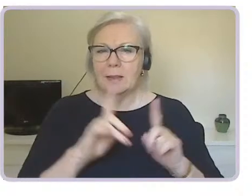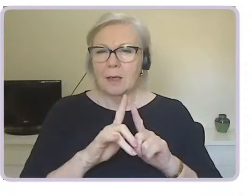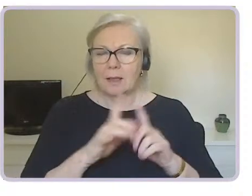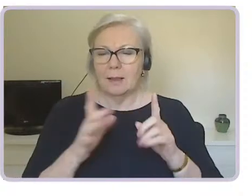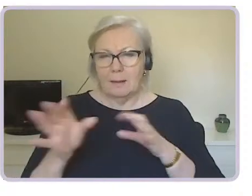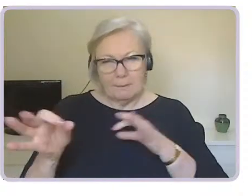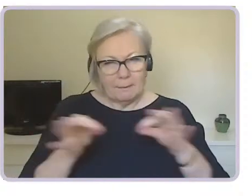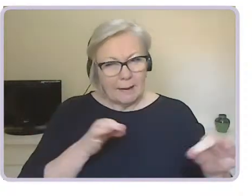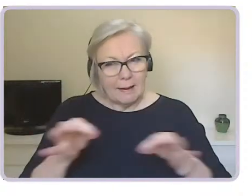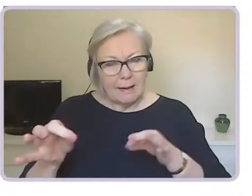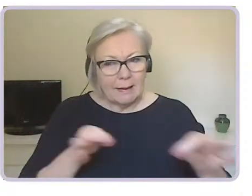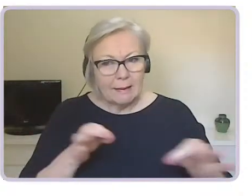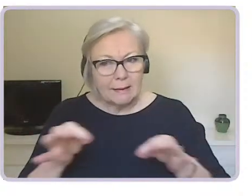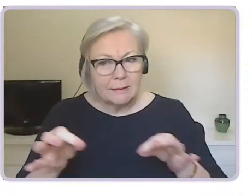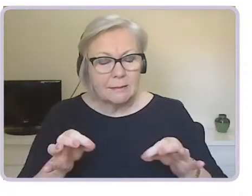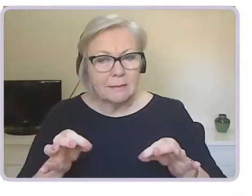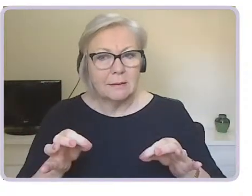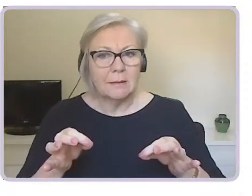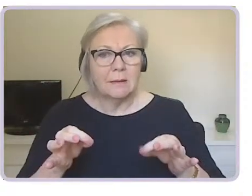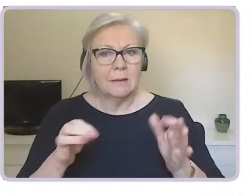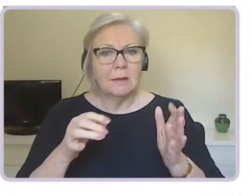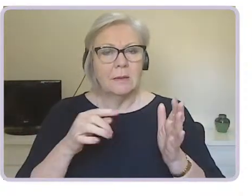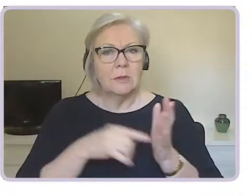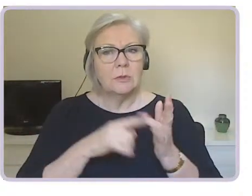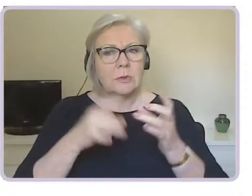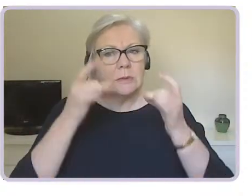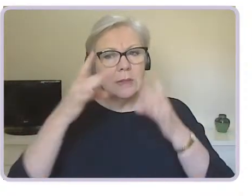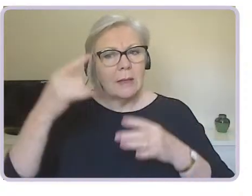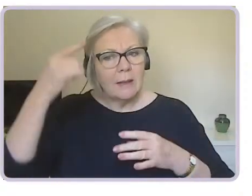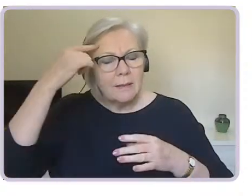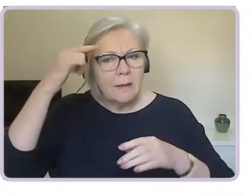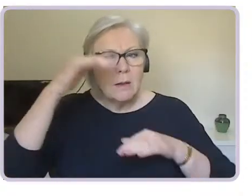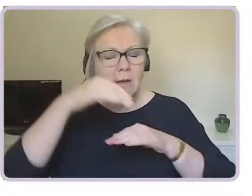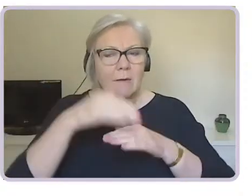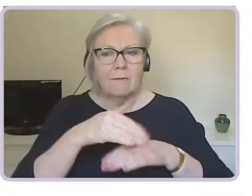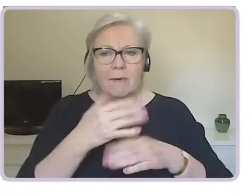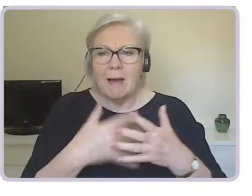plan to think about how we're going to